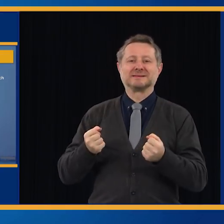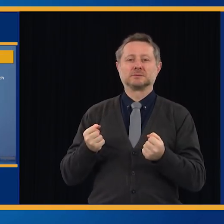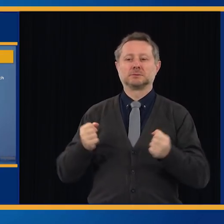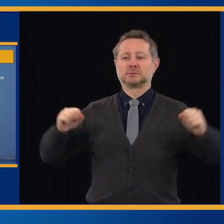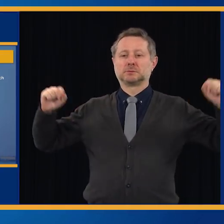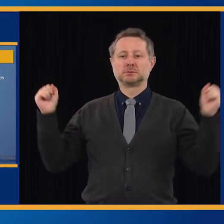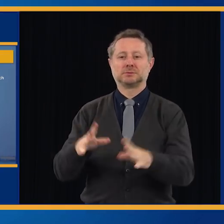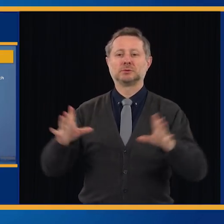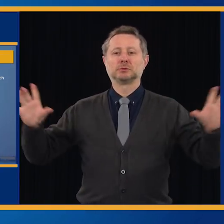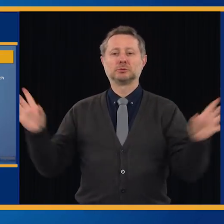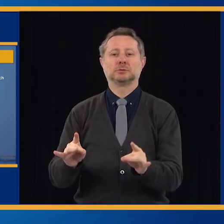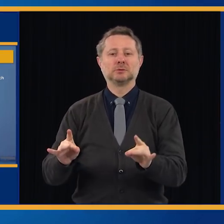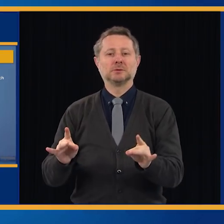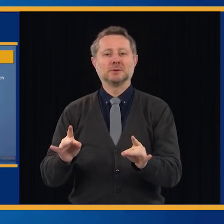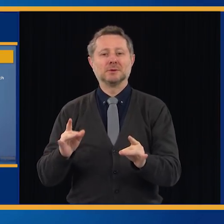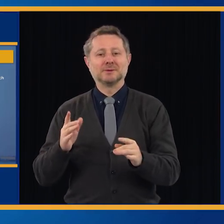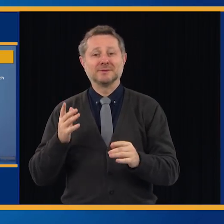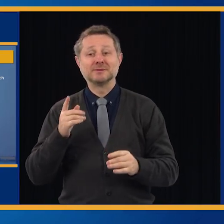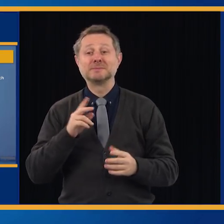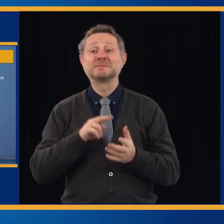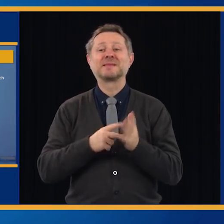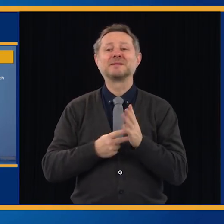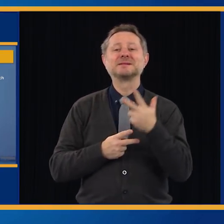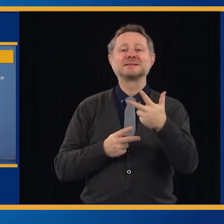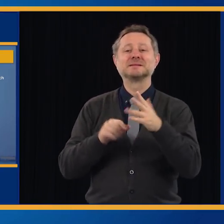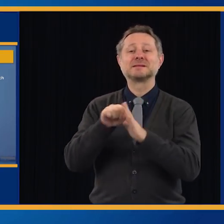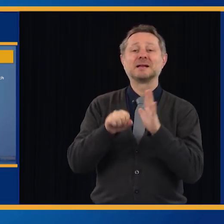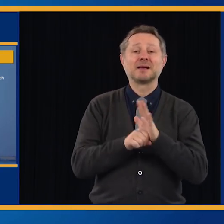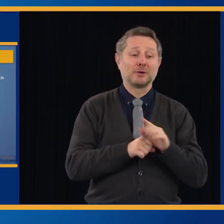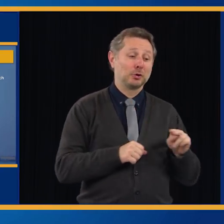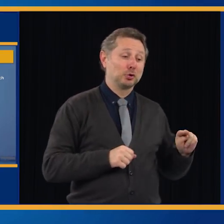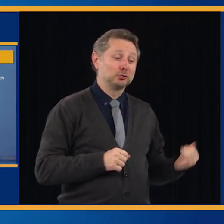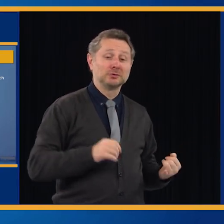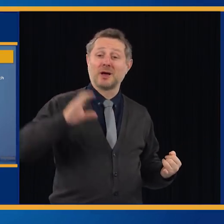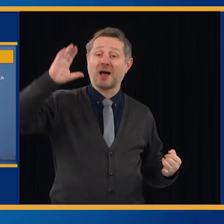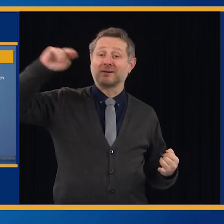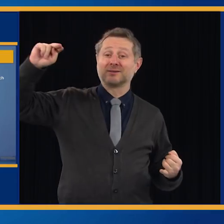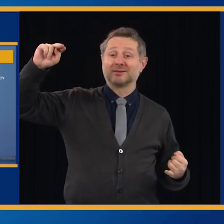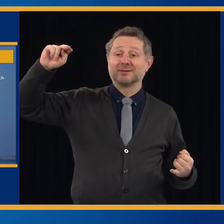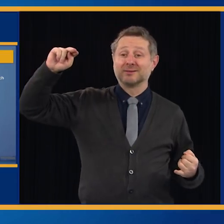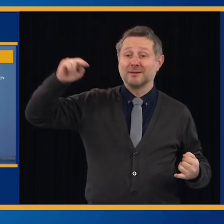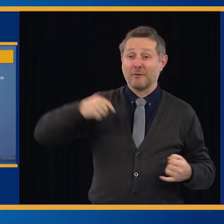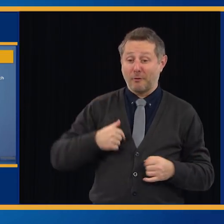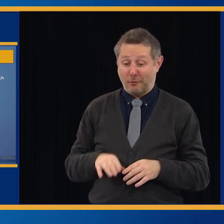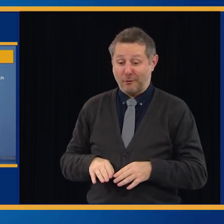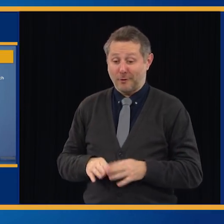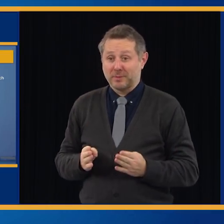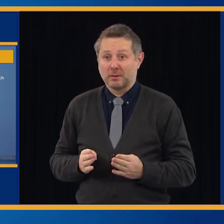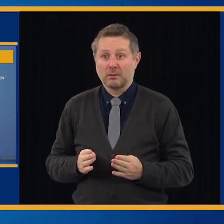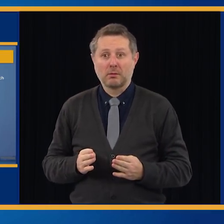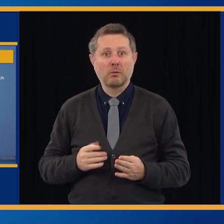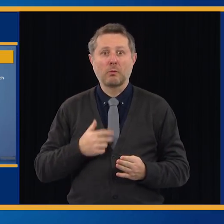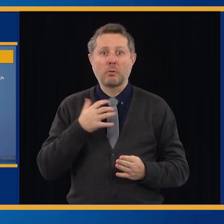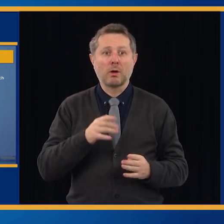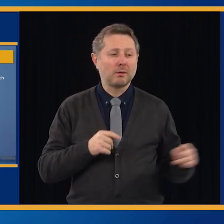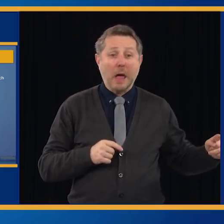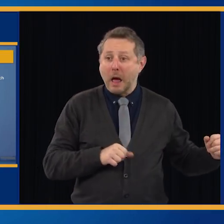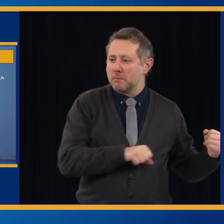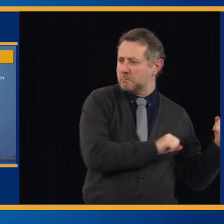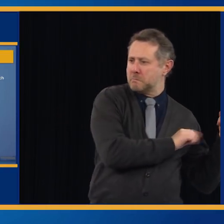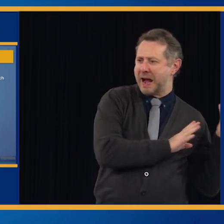pent-up demand in the whole tri-state region. Make sure you don't open up something that's going to bring hundreds of people from the outside